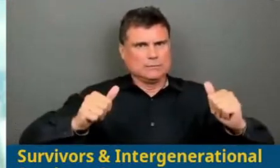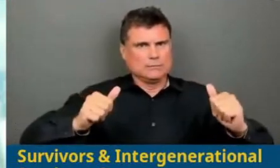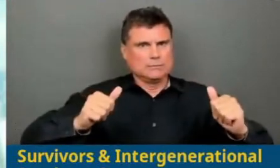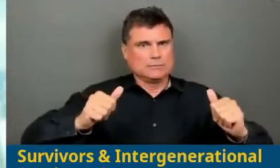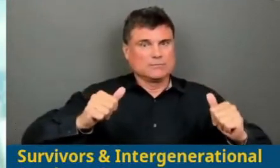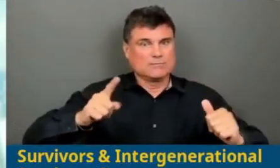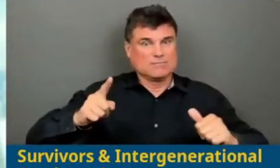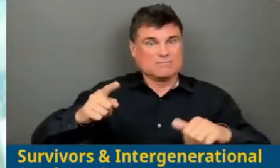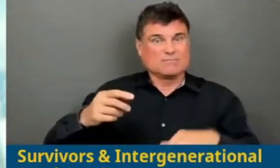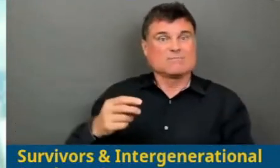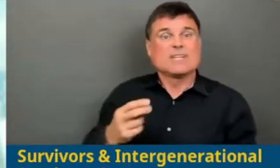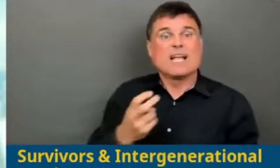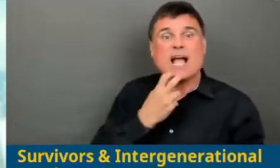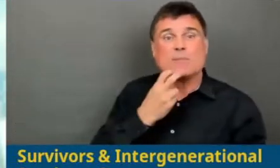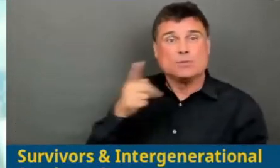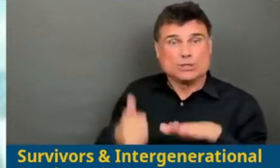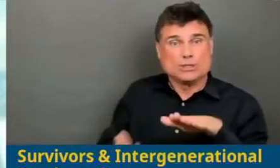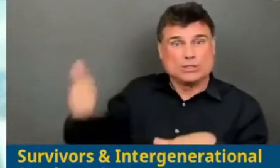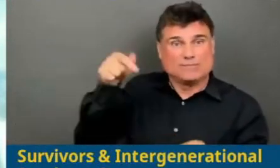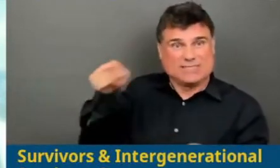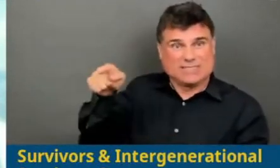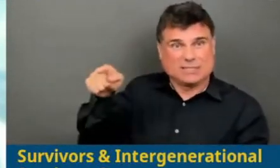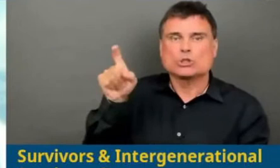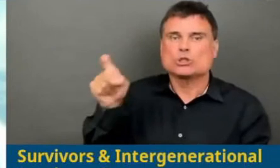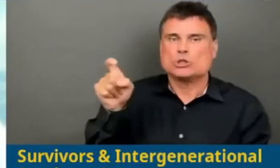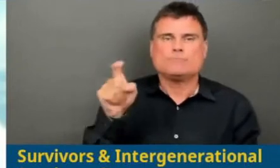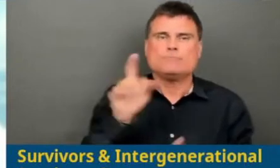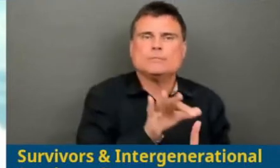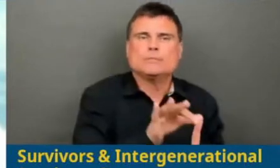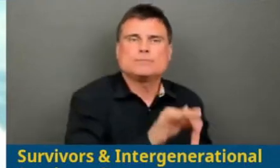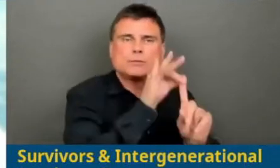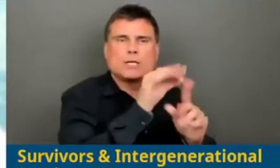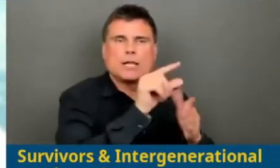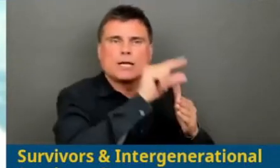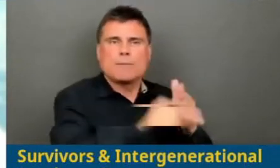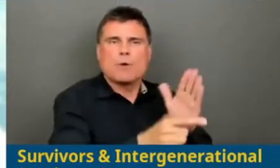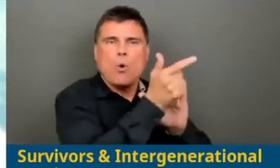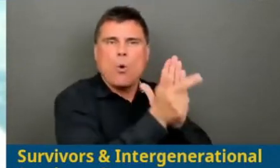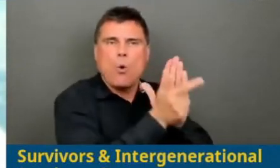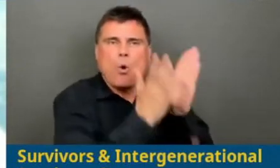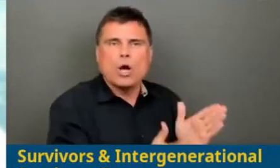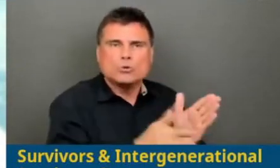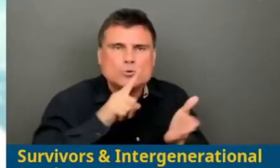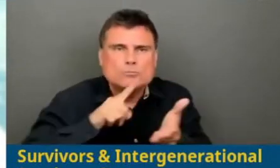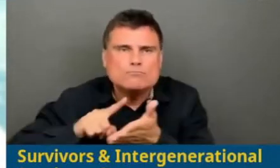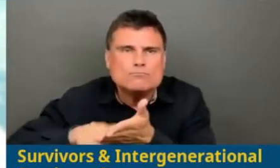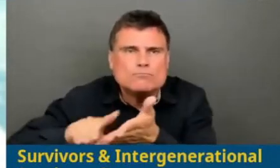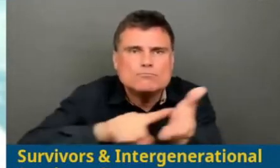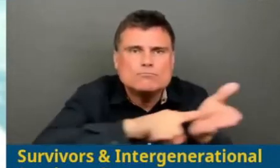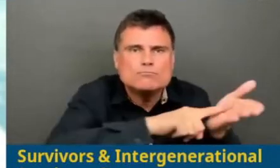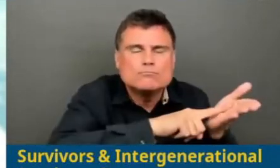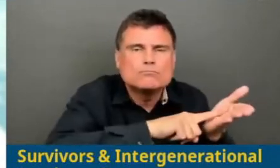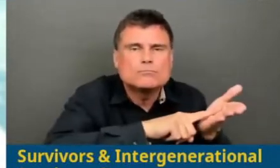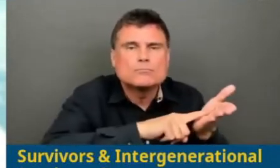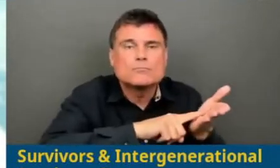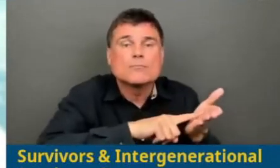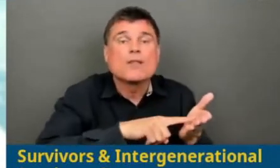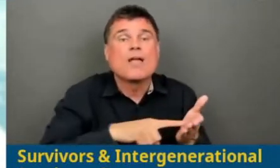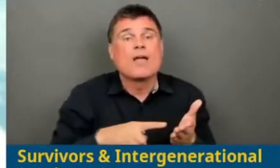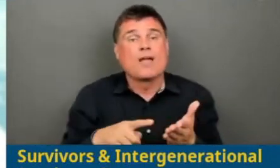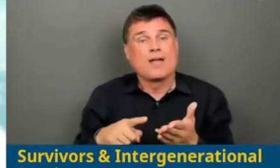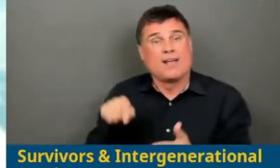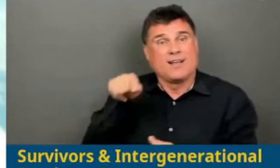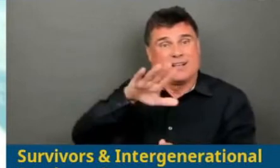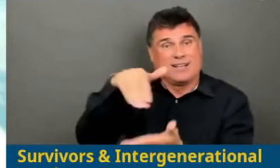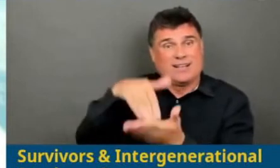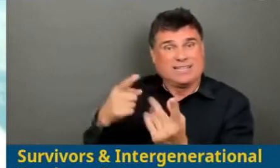have that aspect taken more seriously. The Residential School History and Dialogue Center has written a paper about such a legal